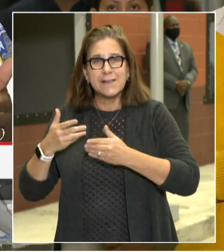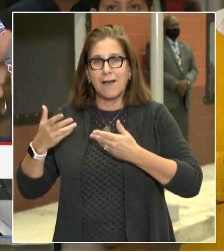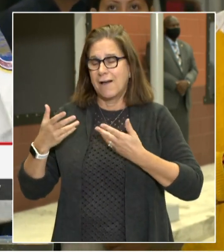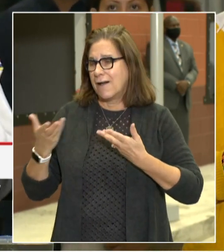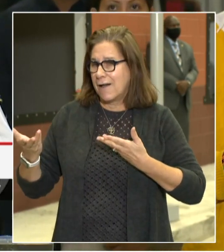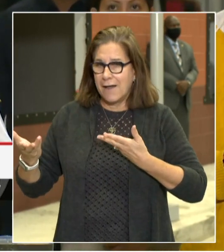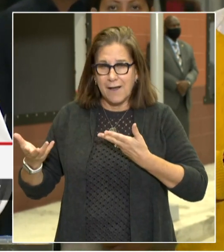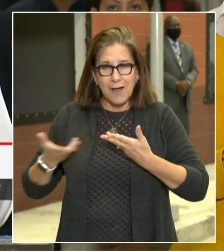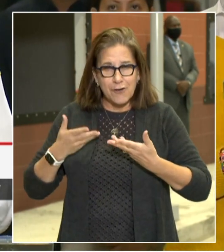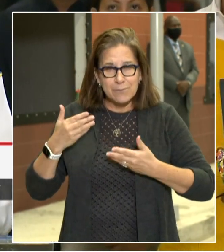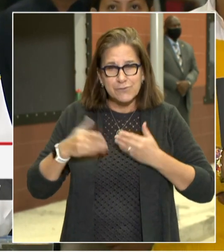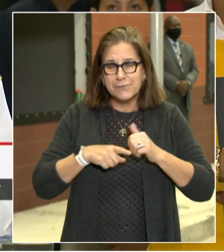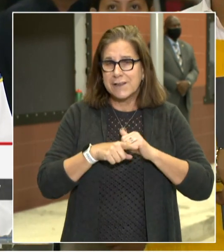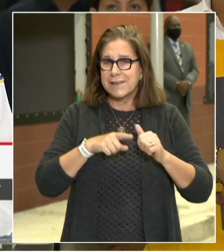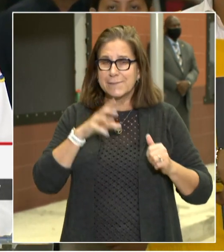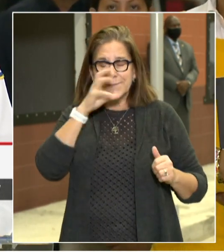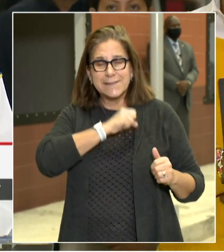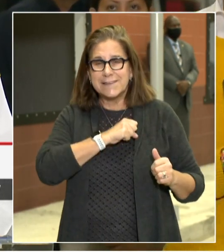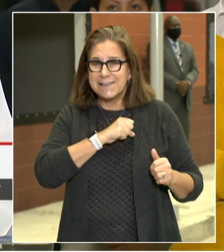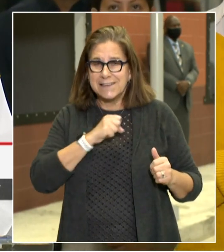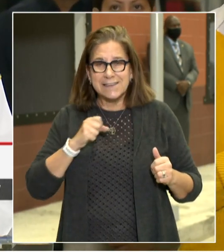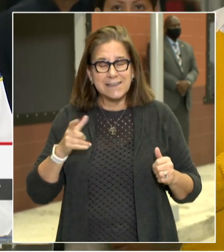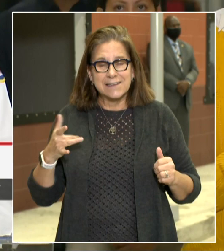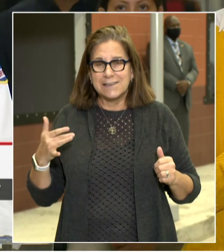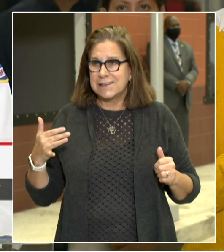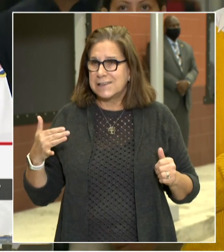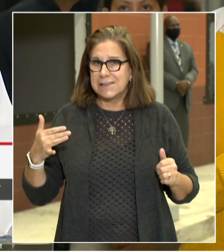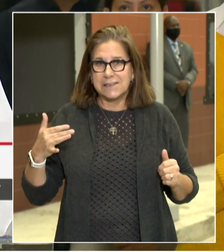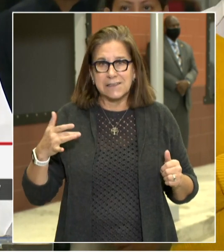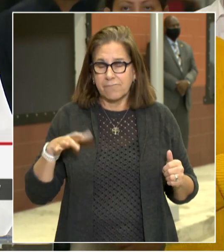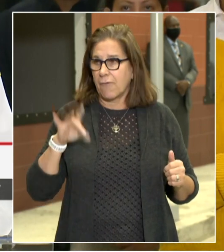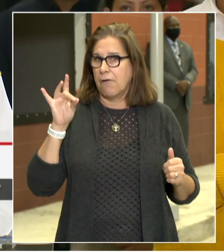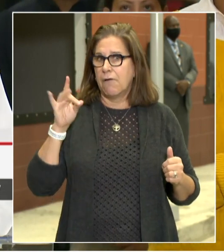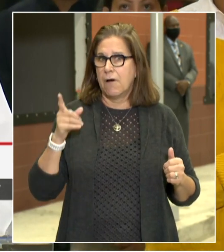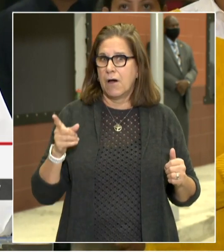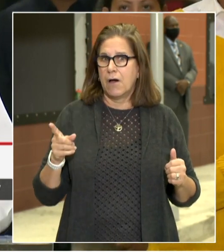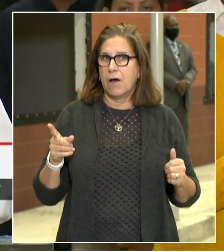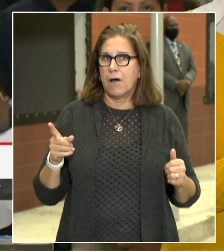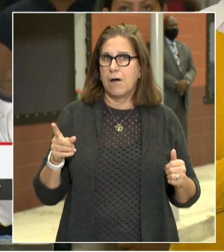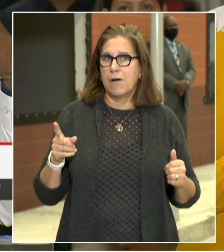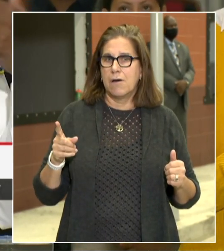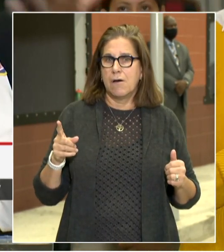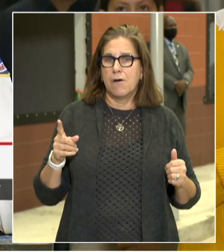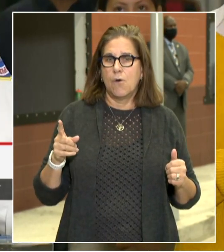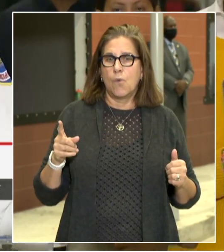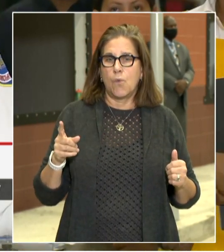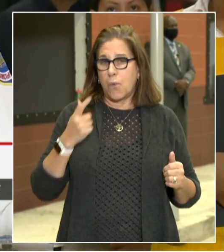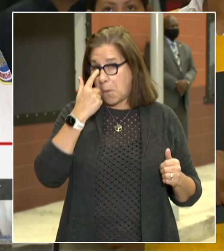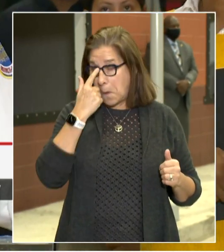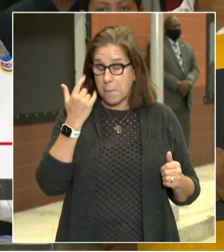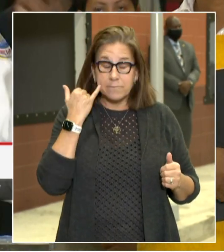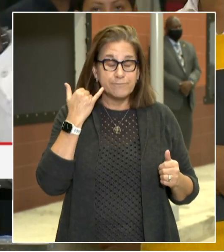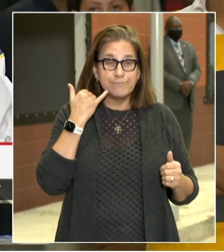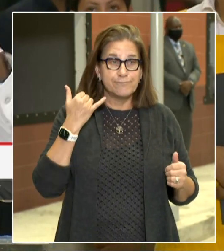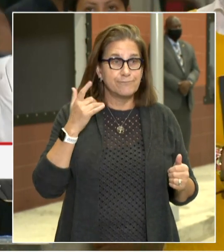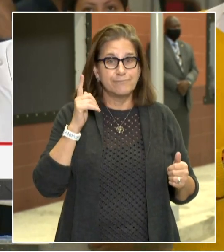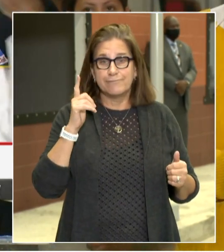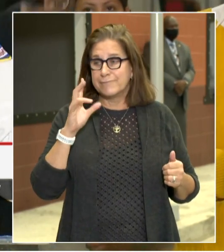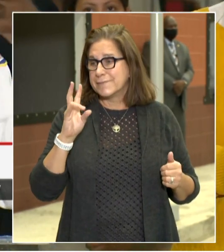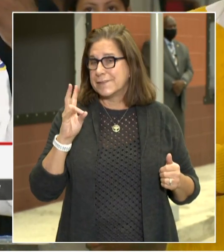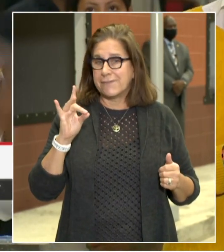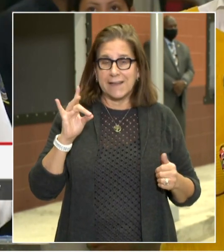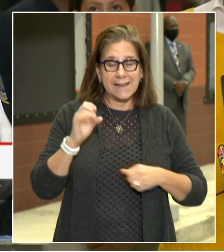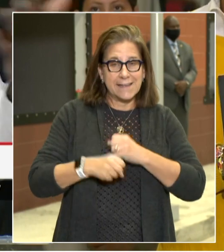the department, after they've lived some life, and now they're in their 30s, and maybe they have kids, and maybe people engage in drinking and that